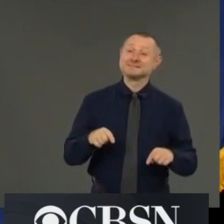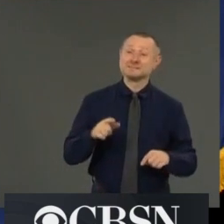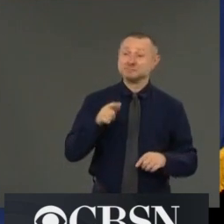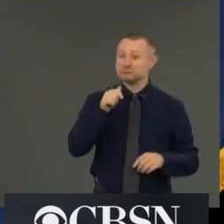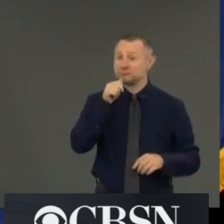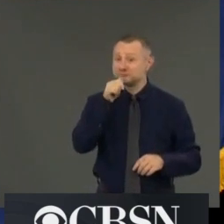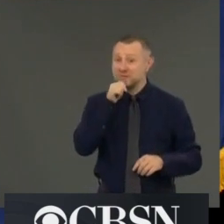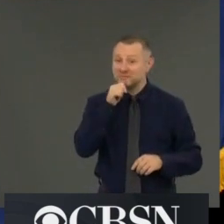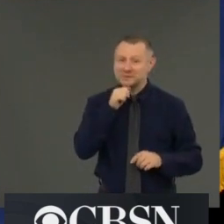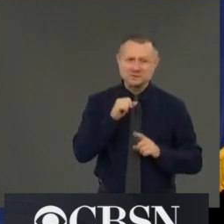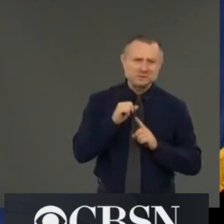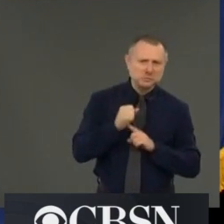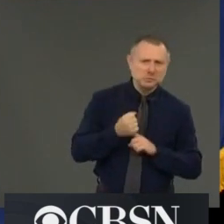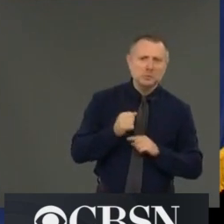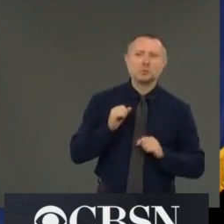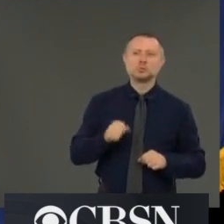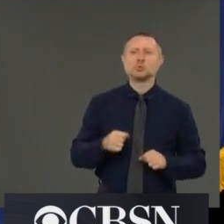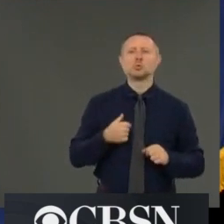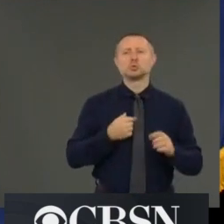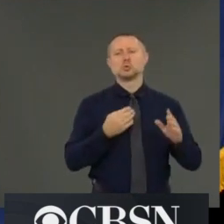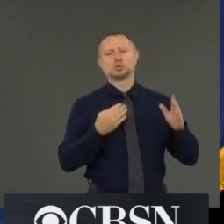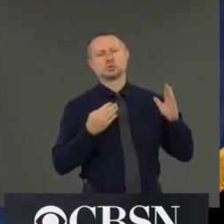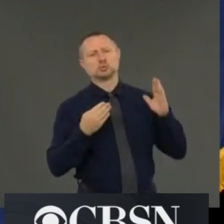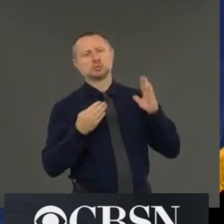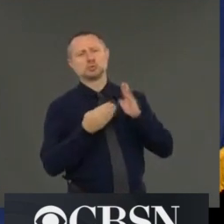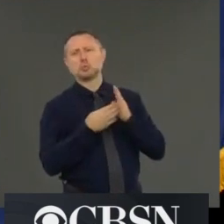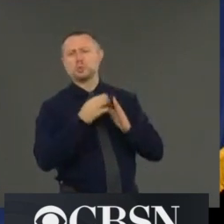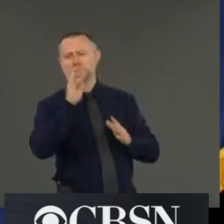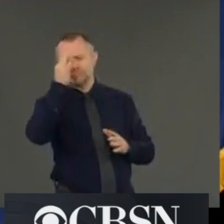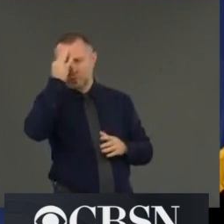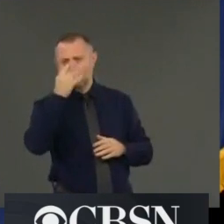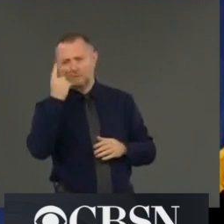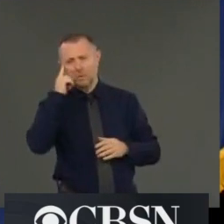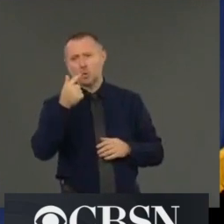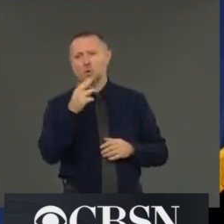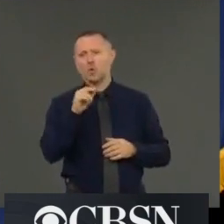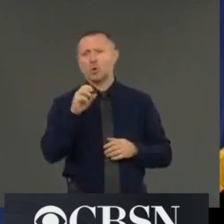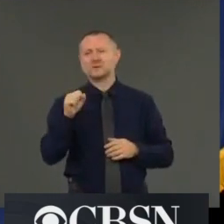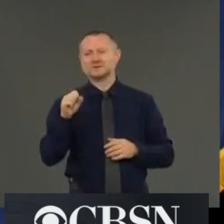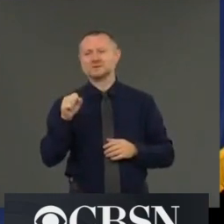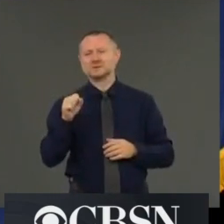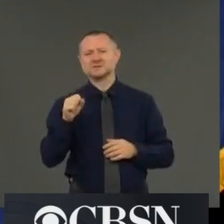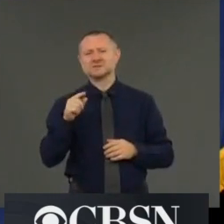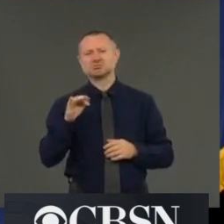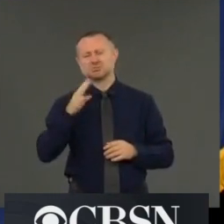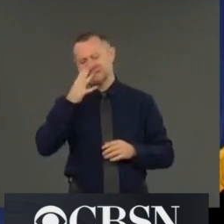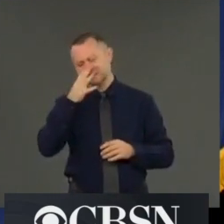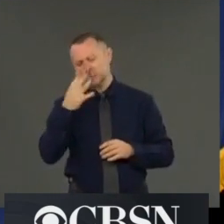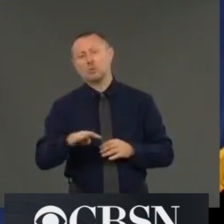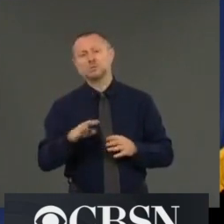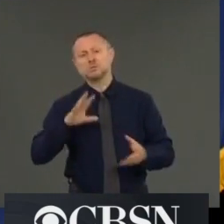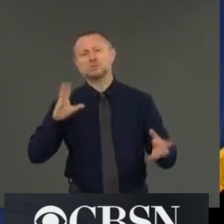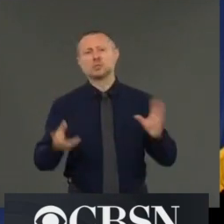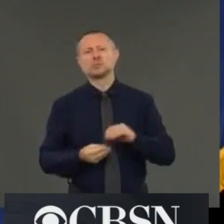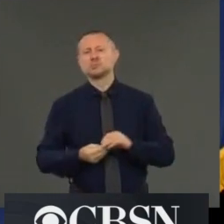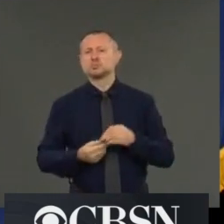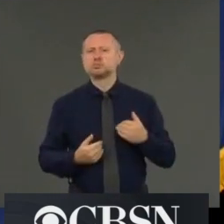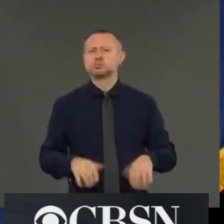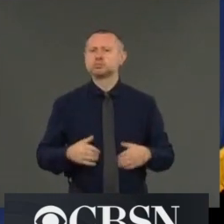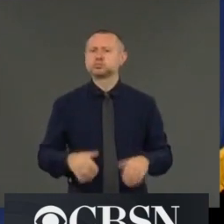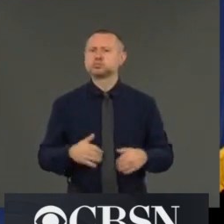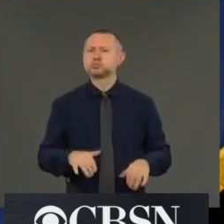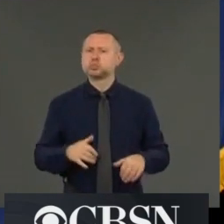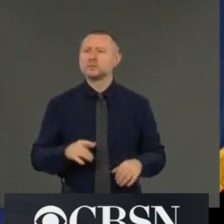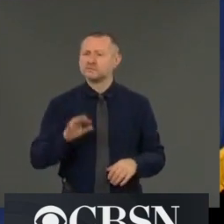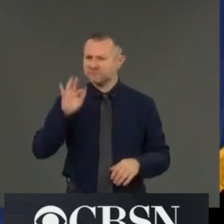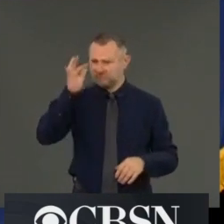federal government for negligence, gross negligence. The federal government is